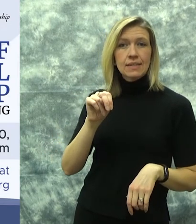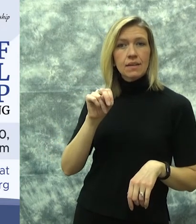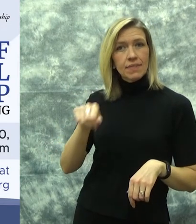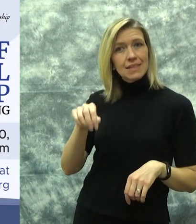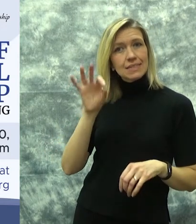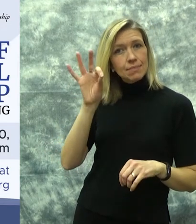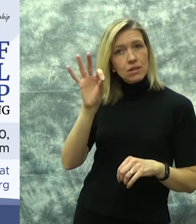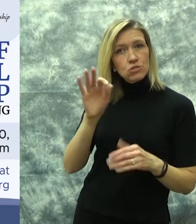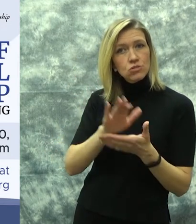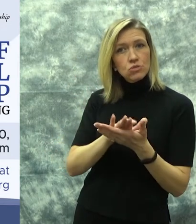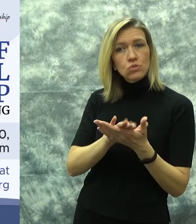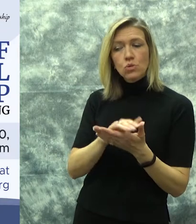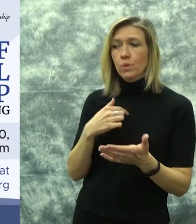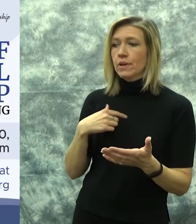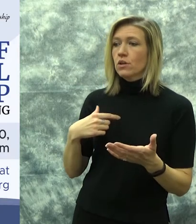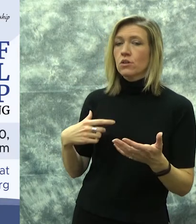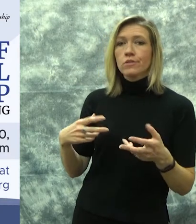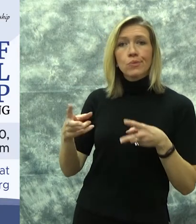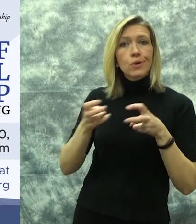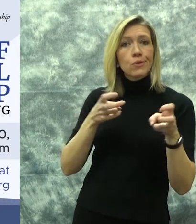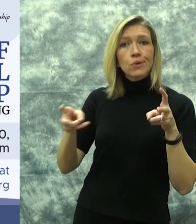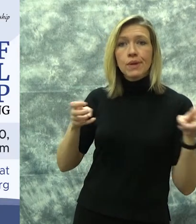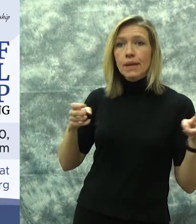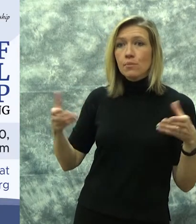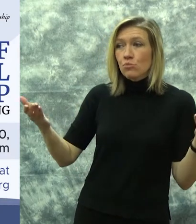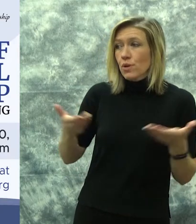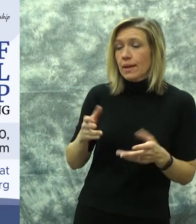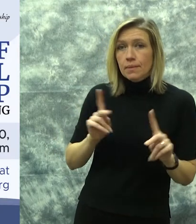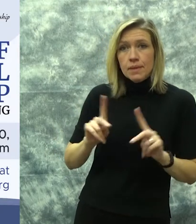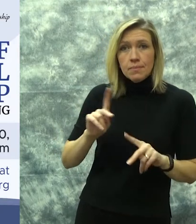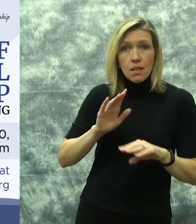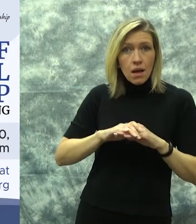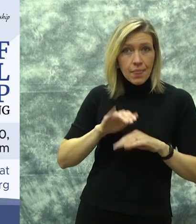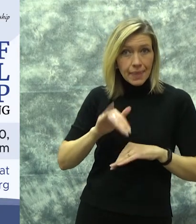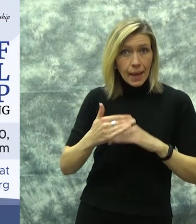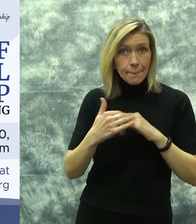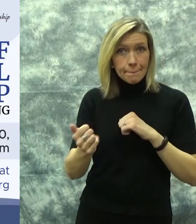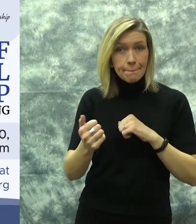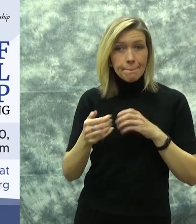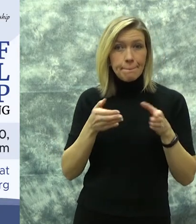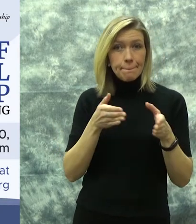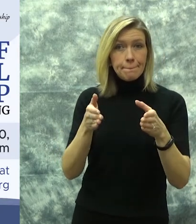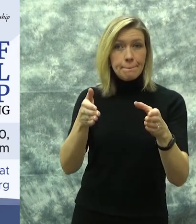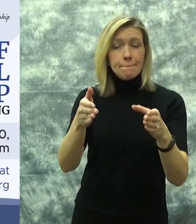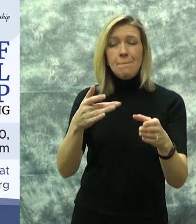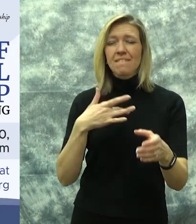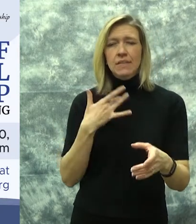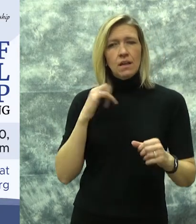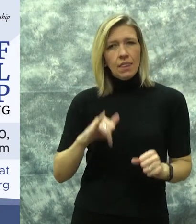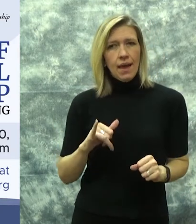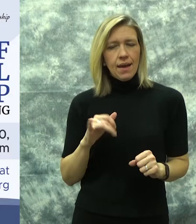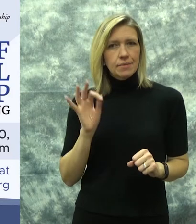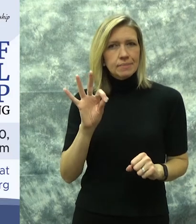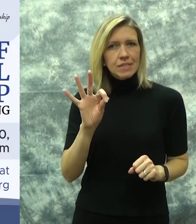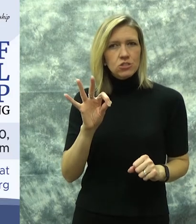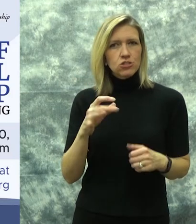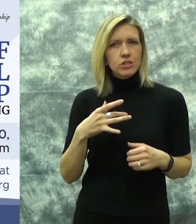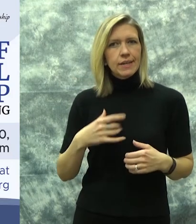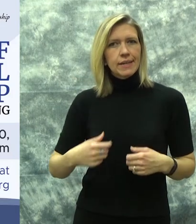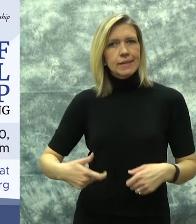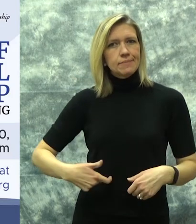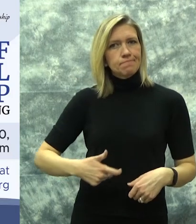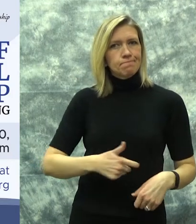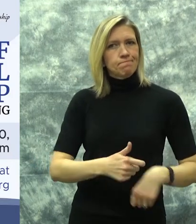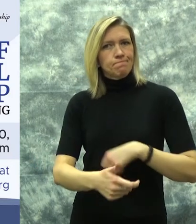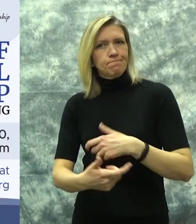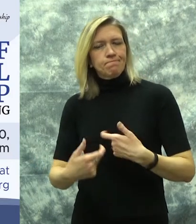joyfully recruiting and bringing people forward on that path who are called, who feel that call to ministry. So you can go to our website, and that'll get you the